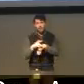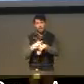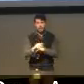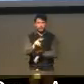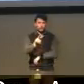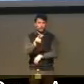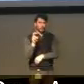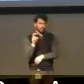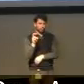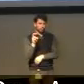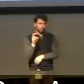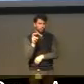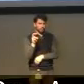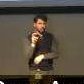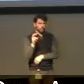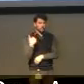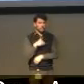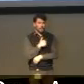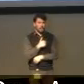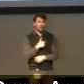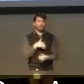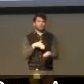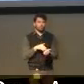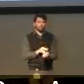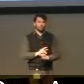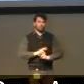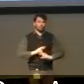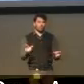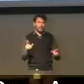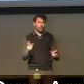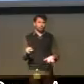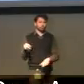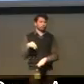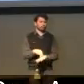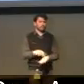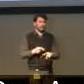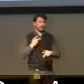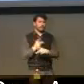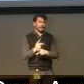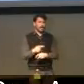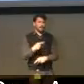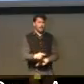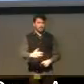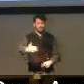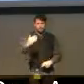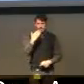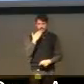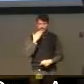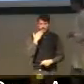teams who are ready to step up and take care of these patients. Thank you.